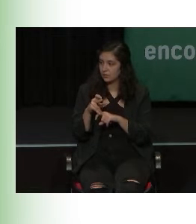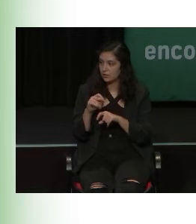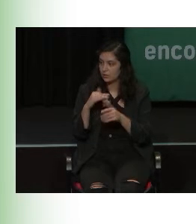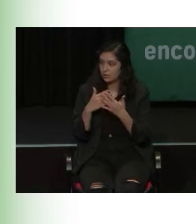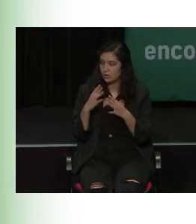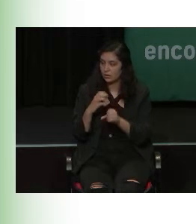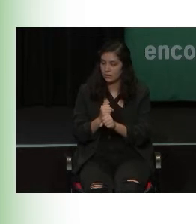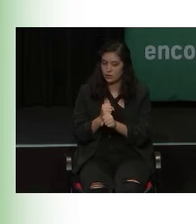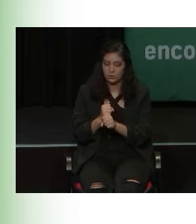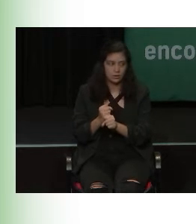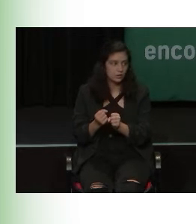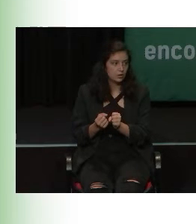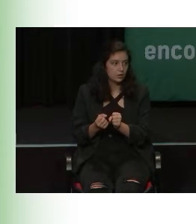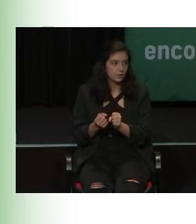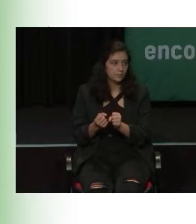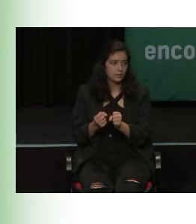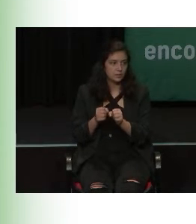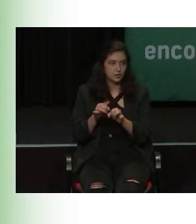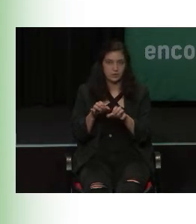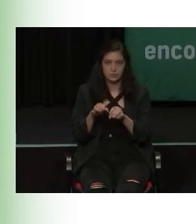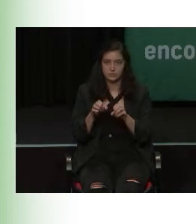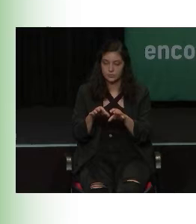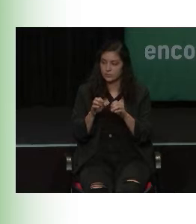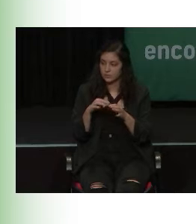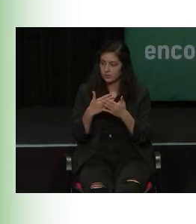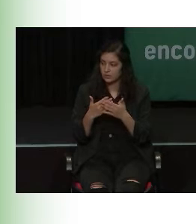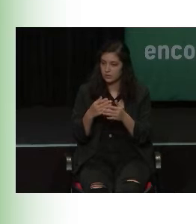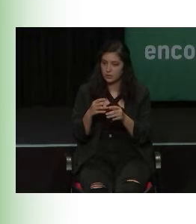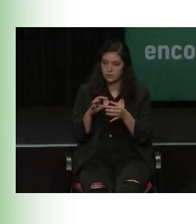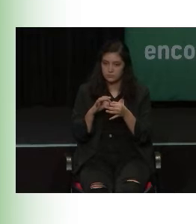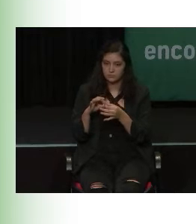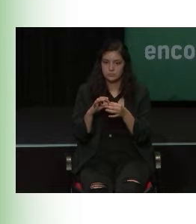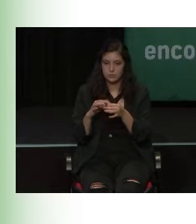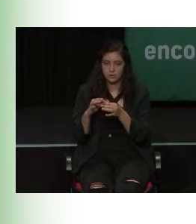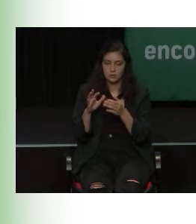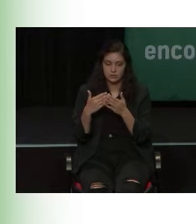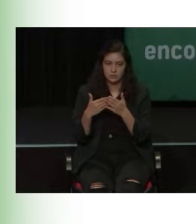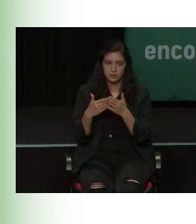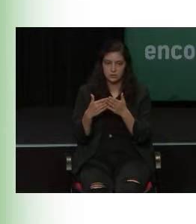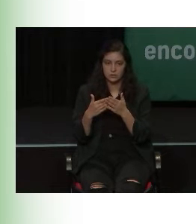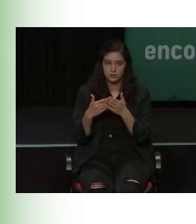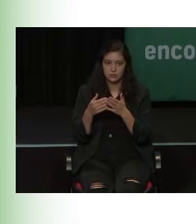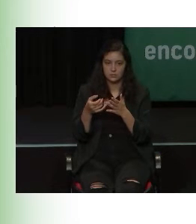inhibits the production of a virulence factor that is coron sensory related, that is pyocyanin.